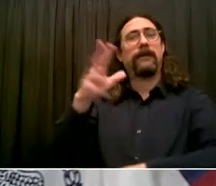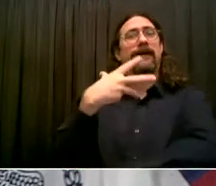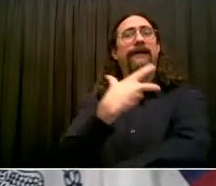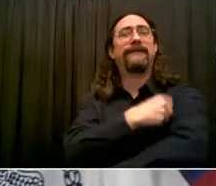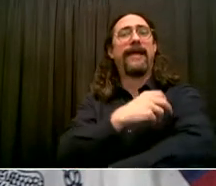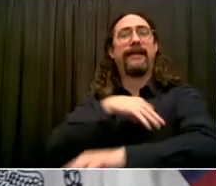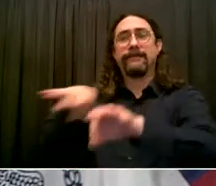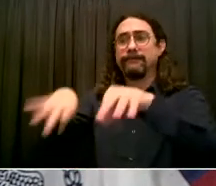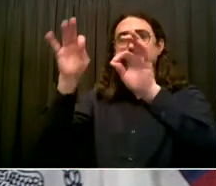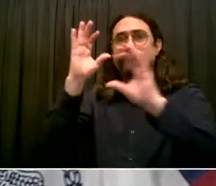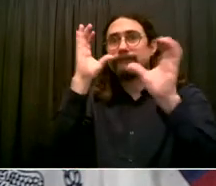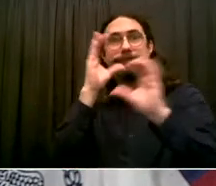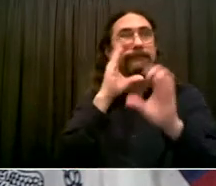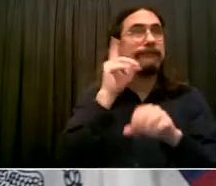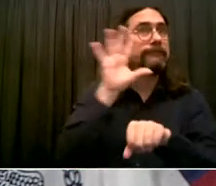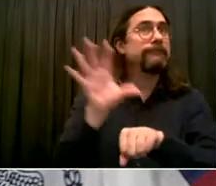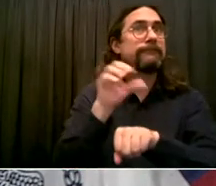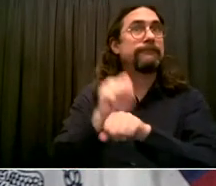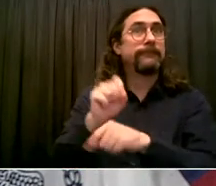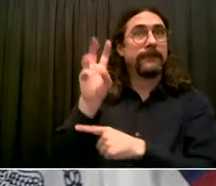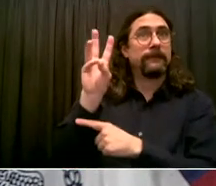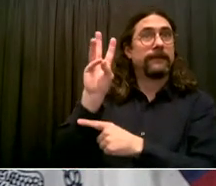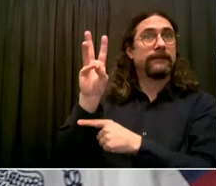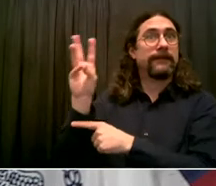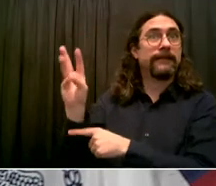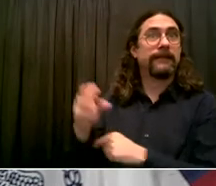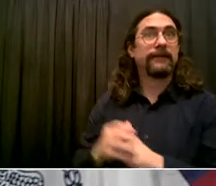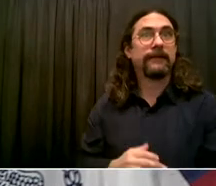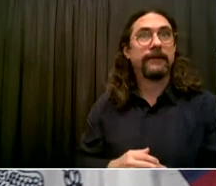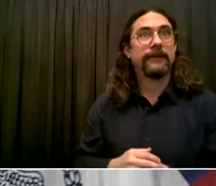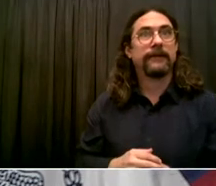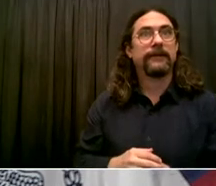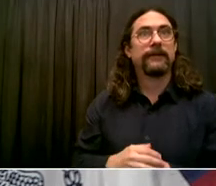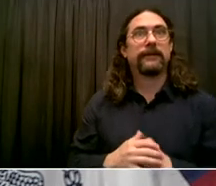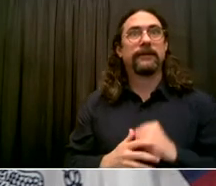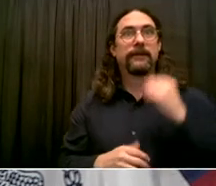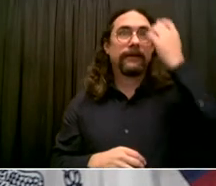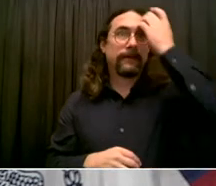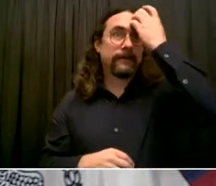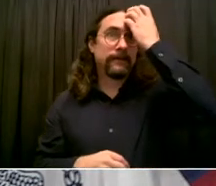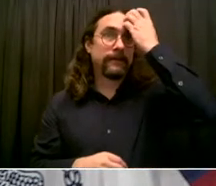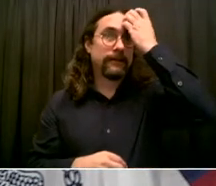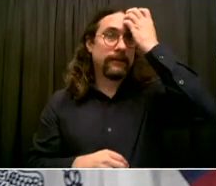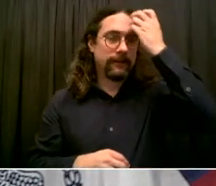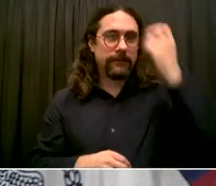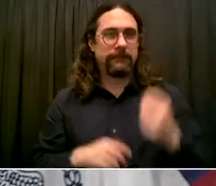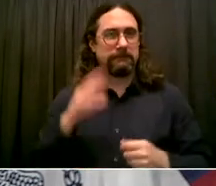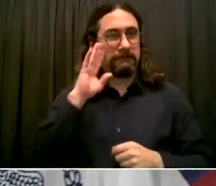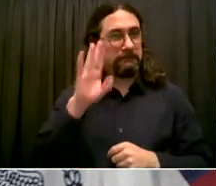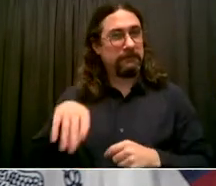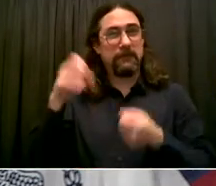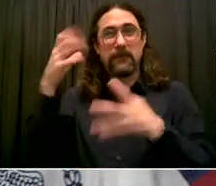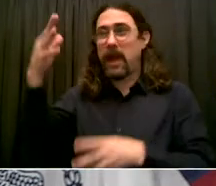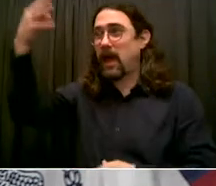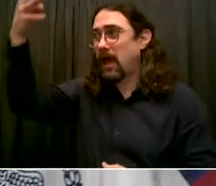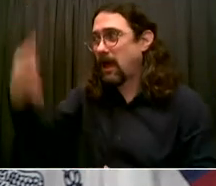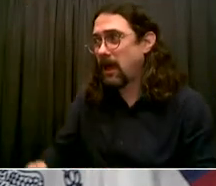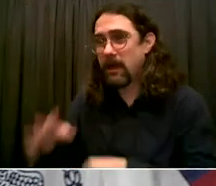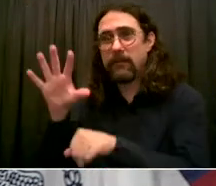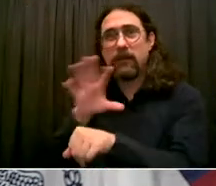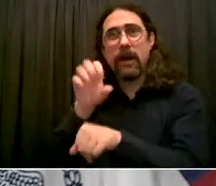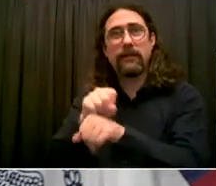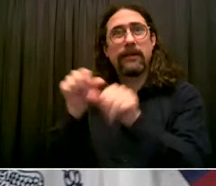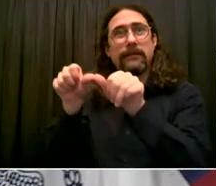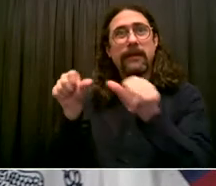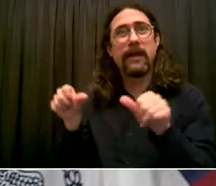I know that residents, you know, 30 and over are now eligible, and as well as the announcement that New Yorkers can go to any